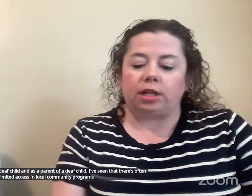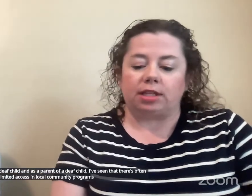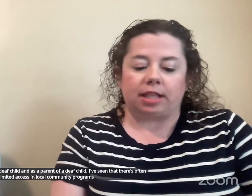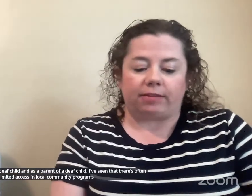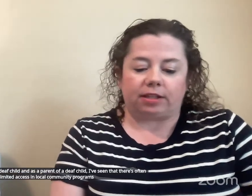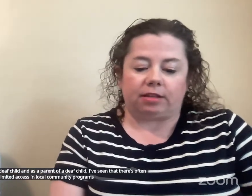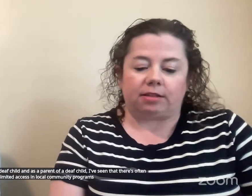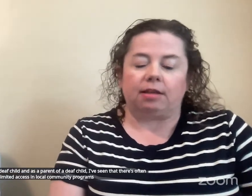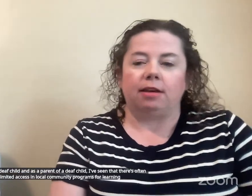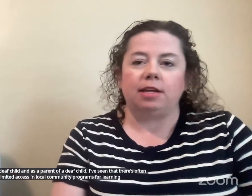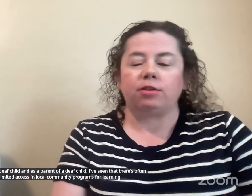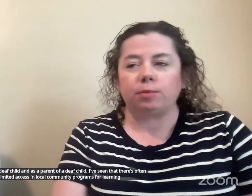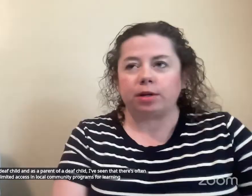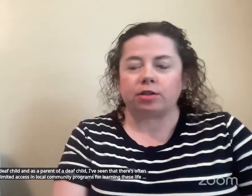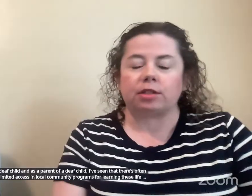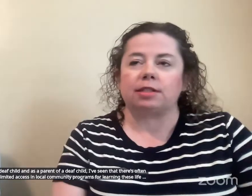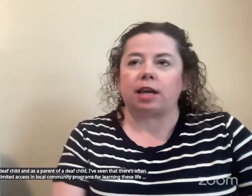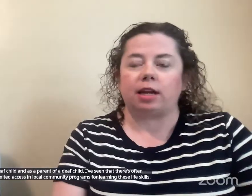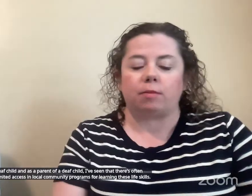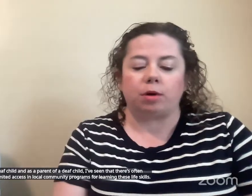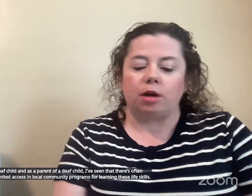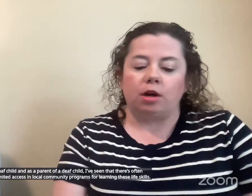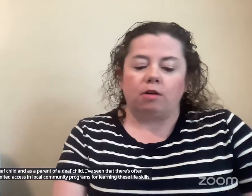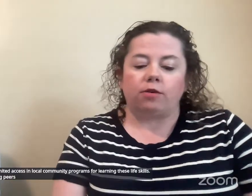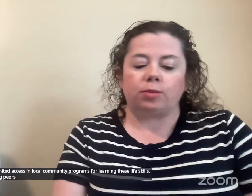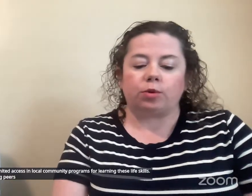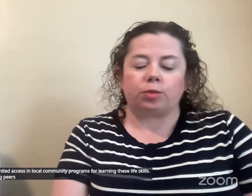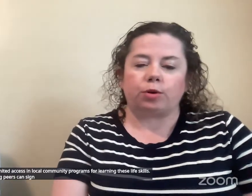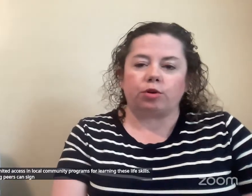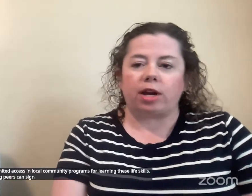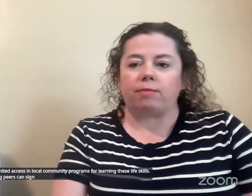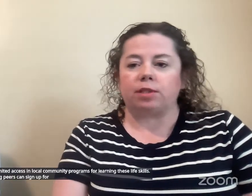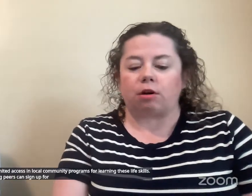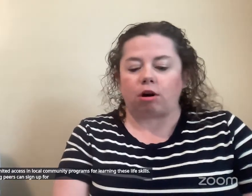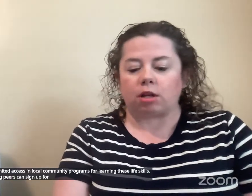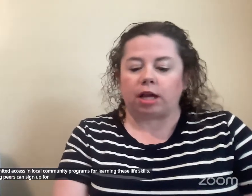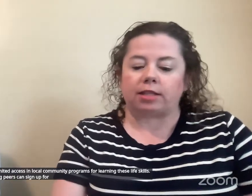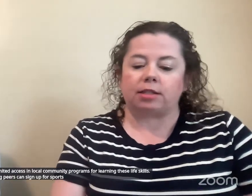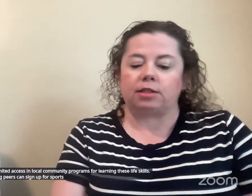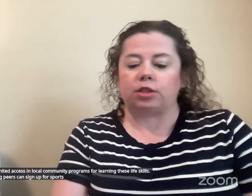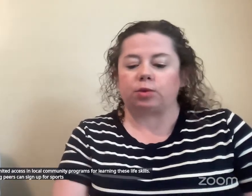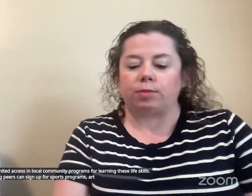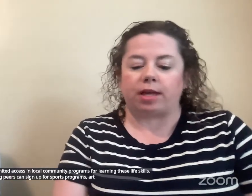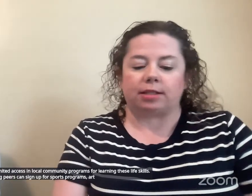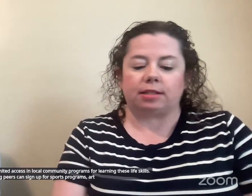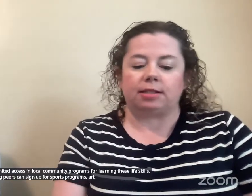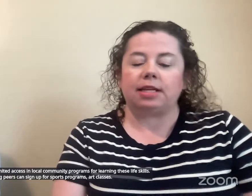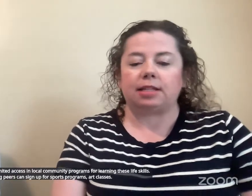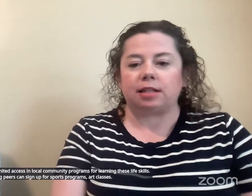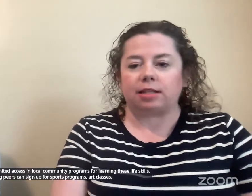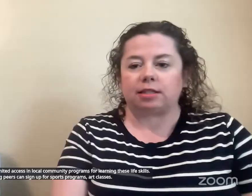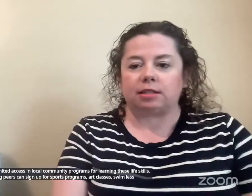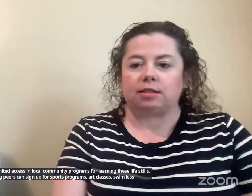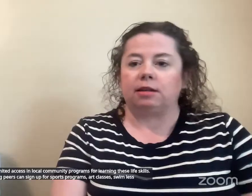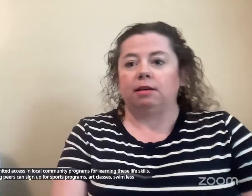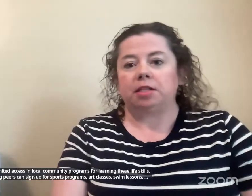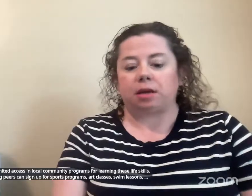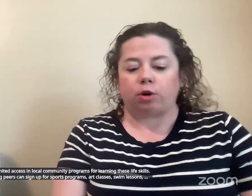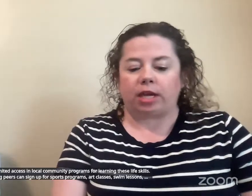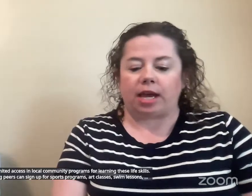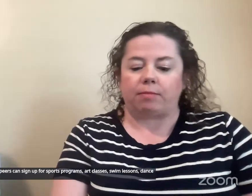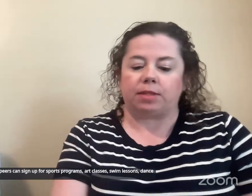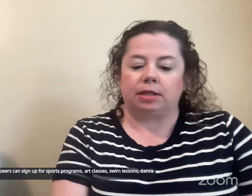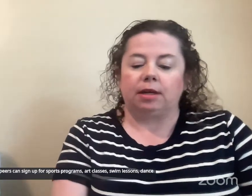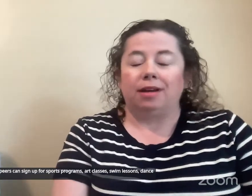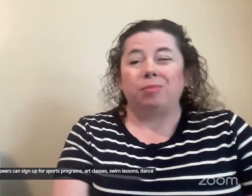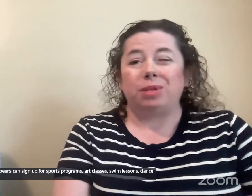for learning these life skills. Hearing peers can sign up for sports programs, art classes, swim lessons, dance lessons,